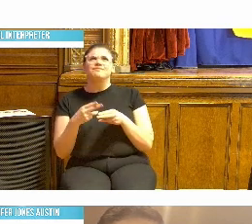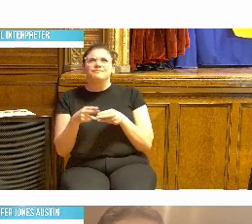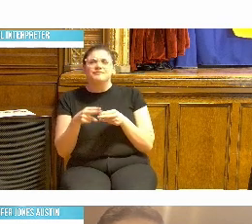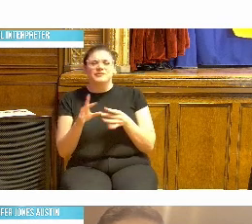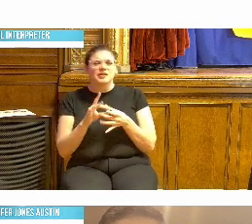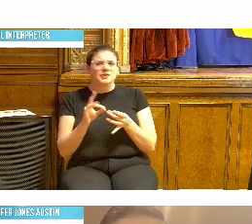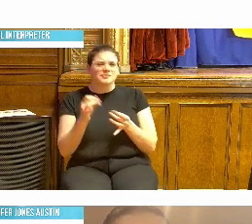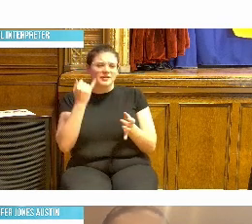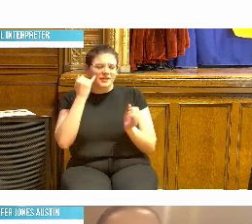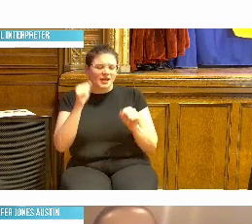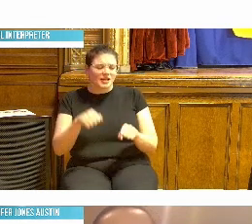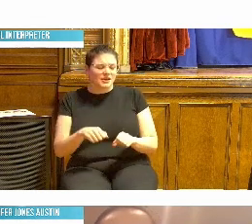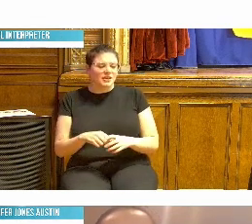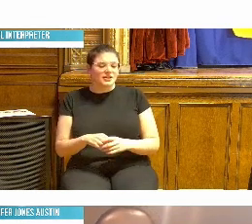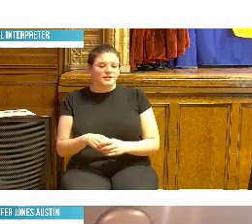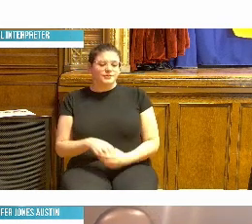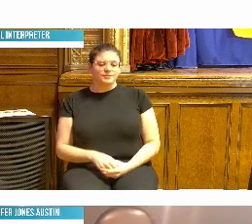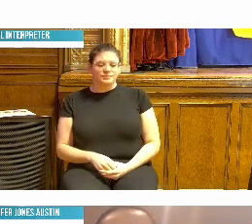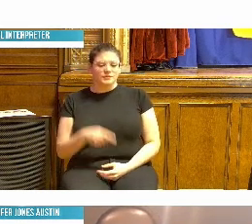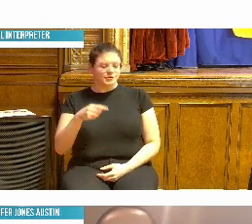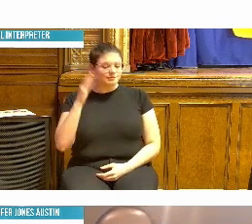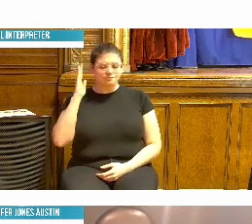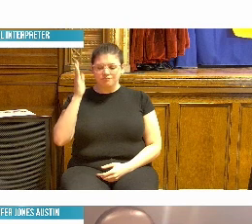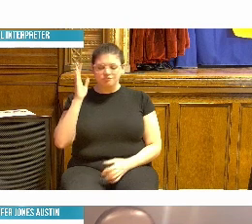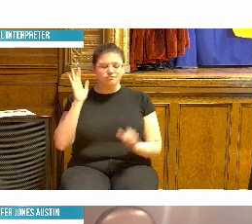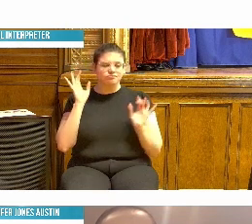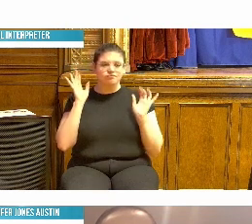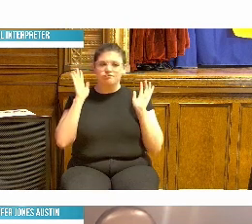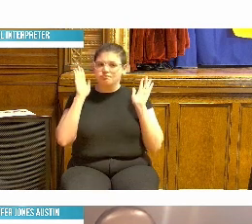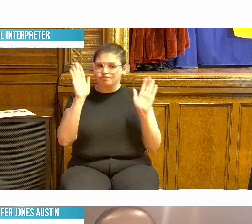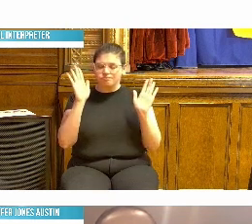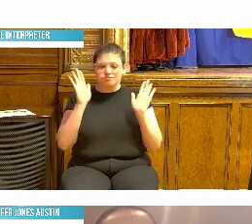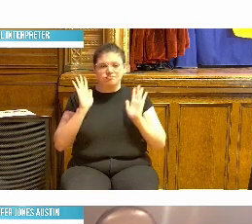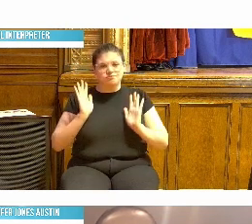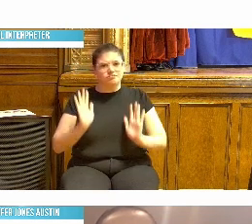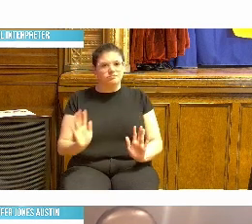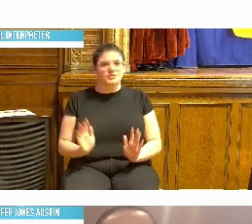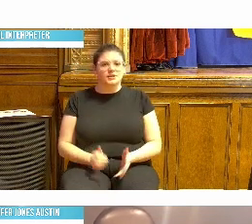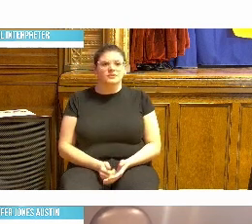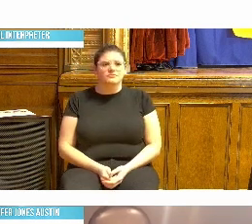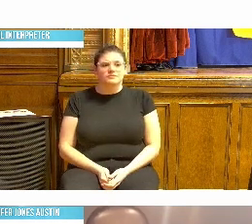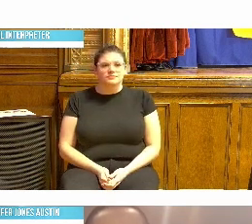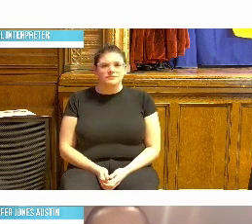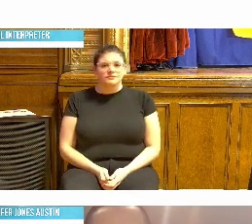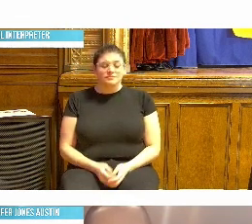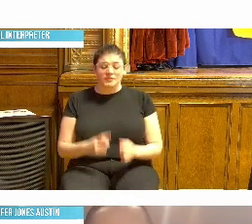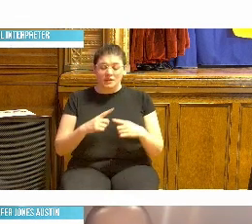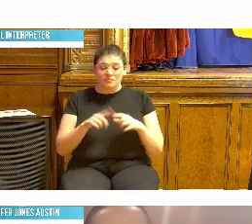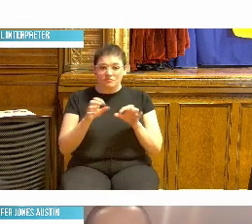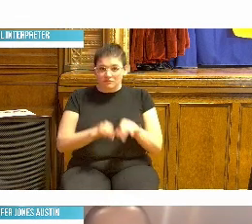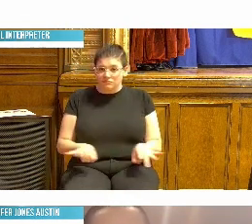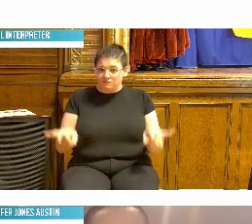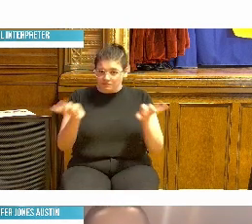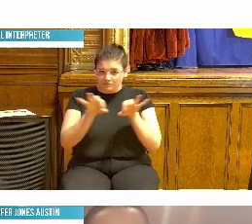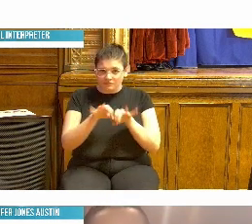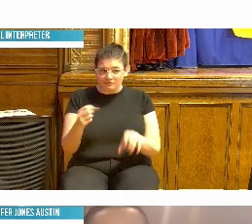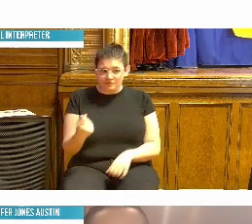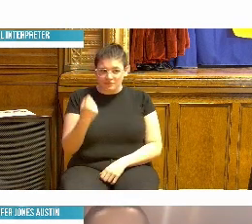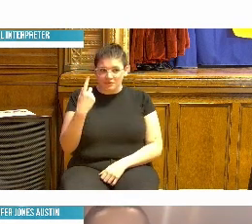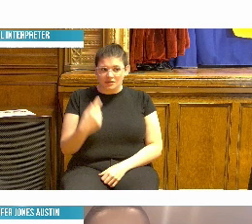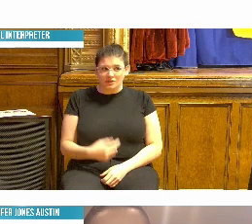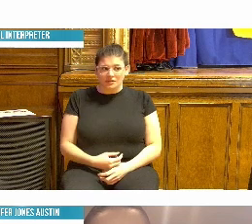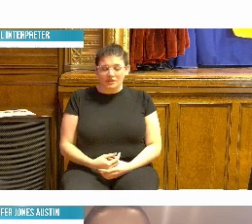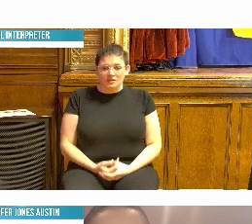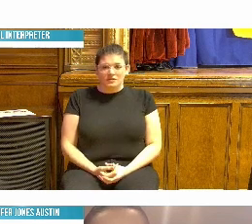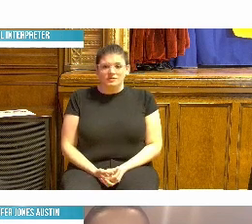The presentation was just an incredible presentation, but it's very important in terms